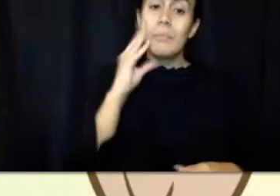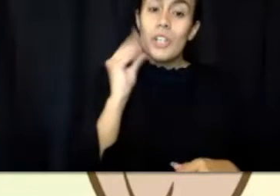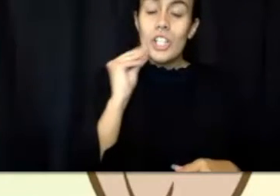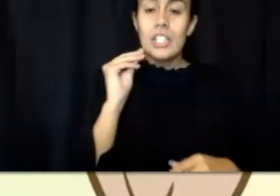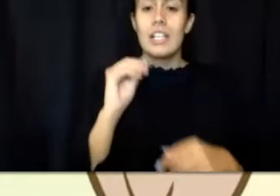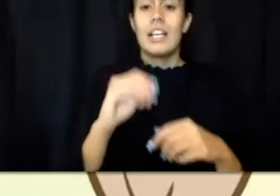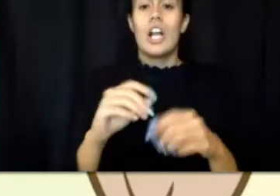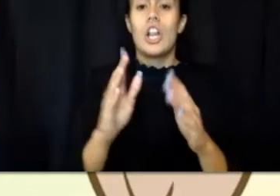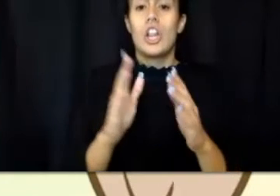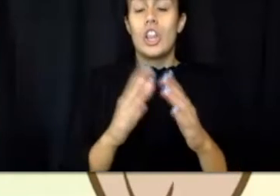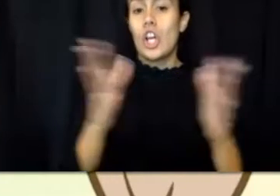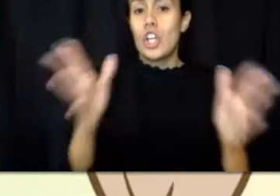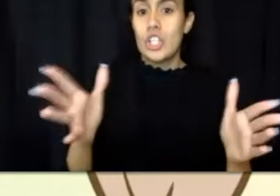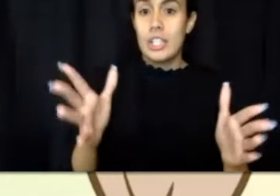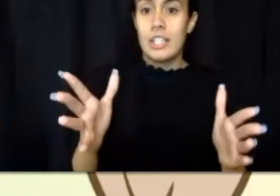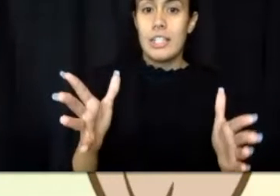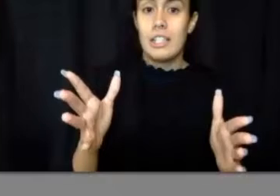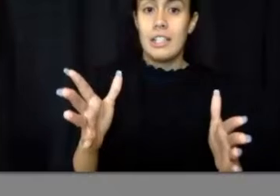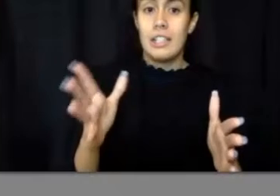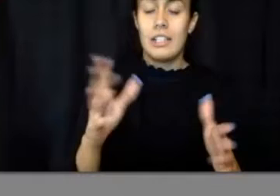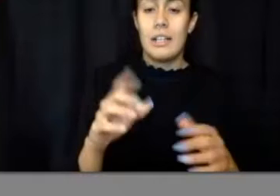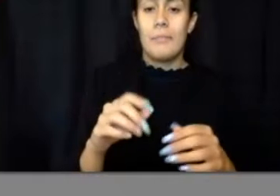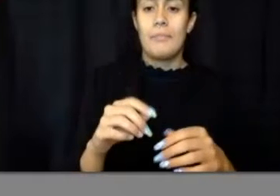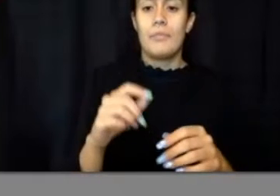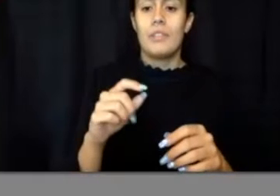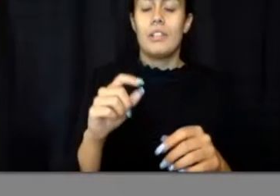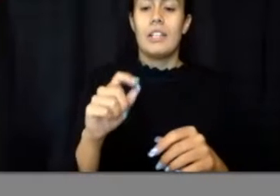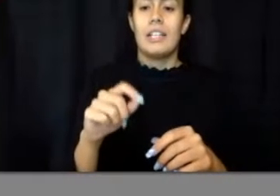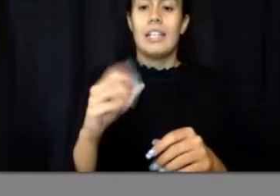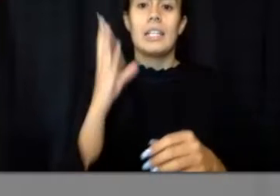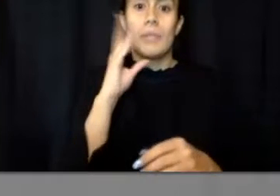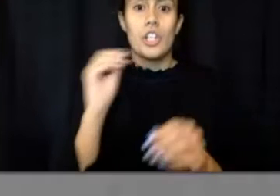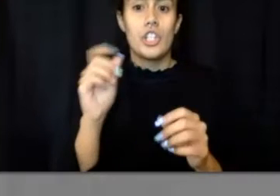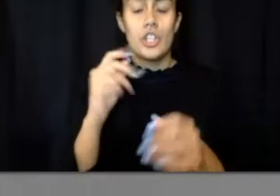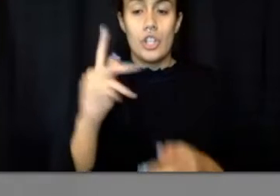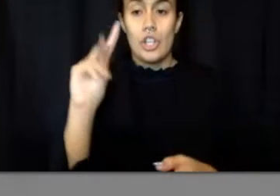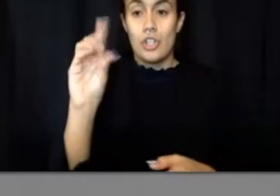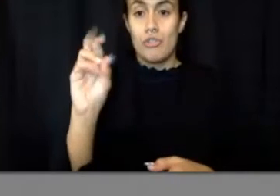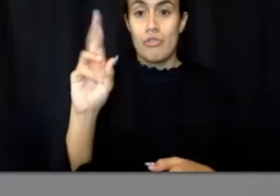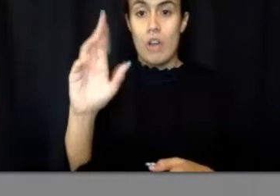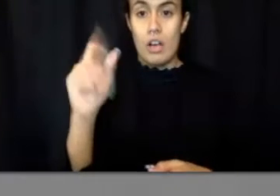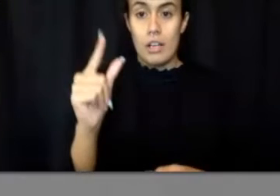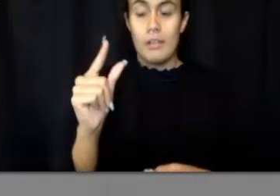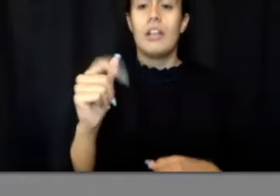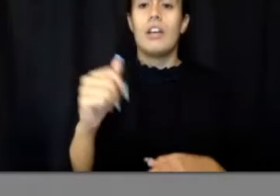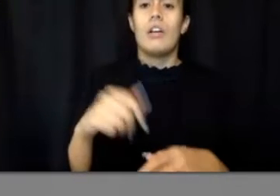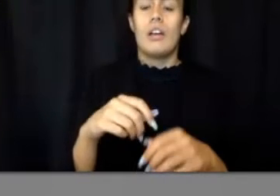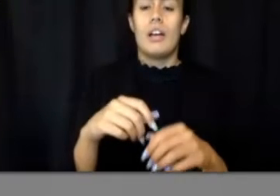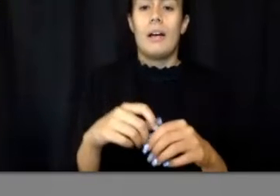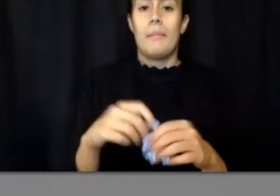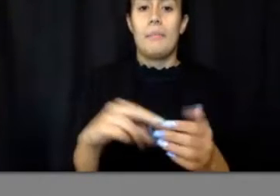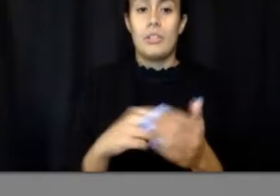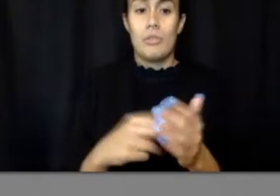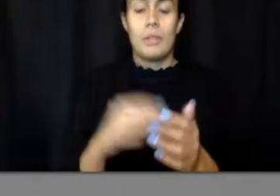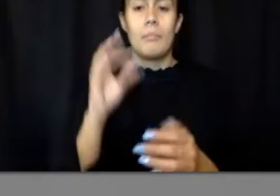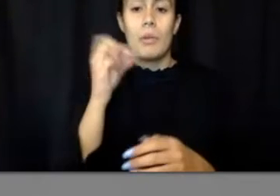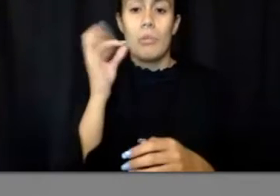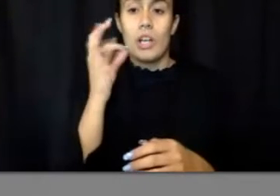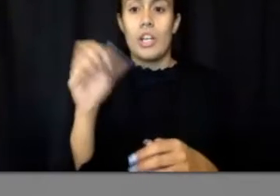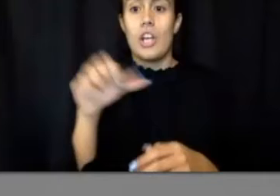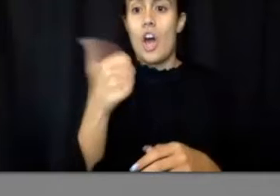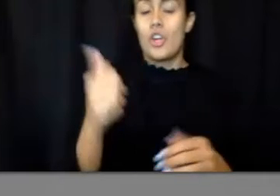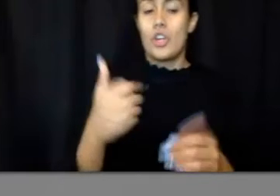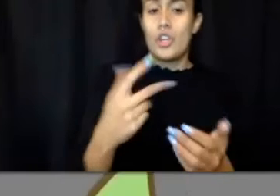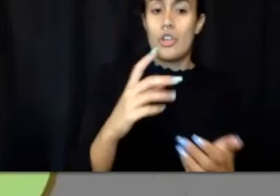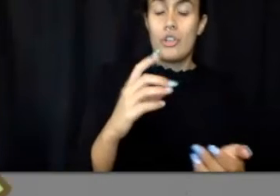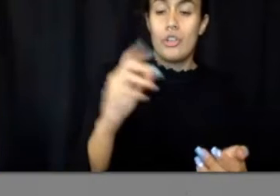largely determine how they experience the drug. That's true much more so with marijuana than with other drugs that produce their